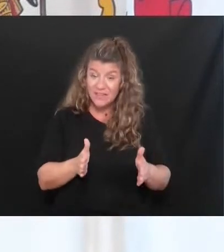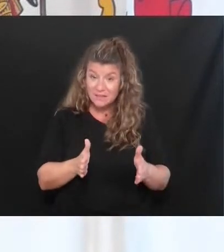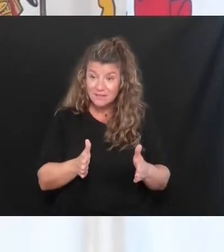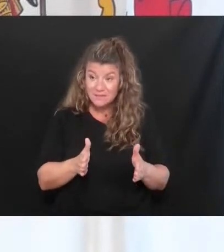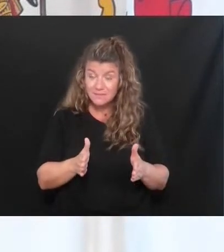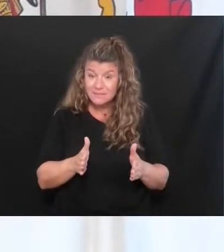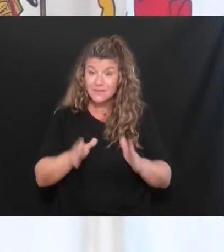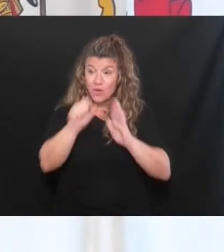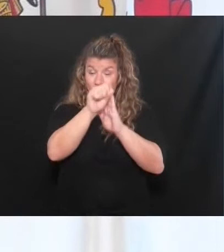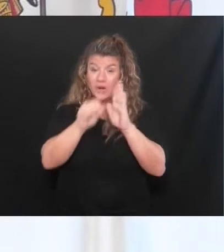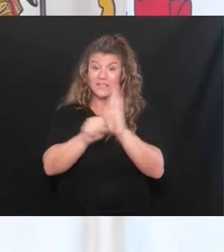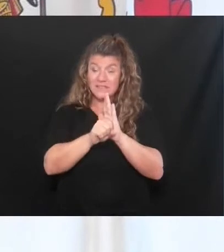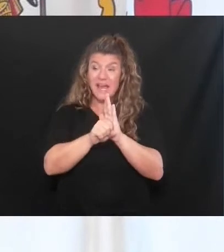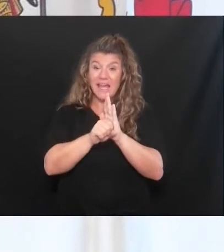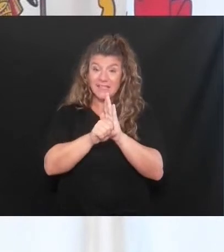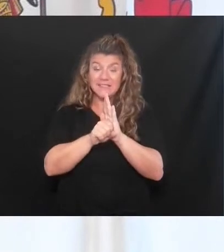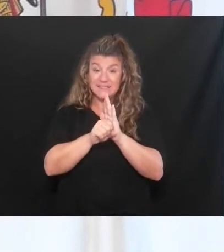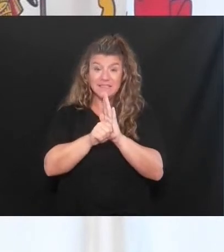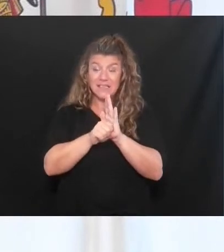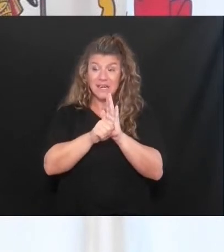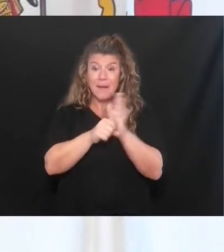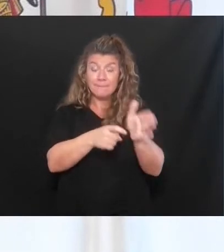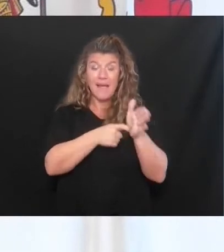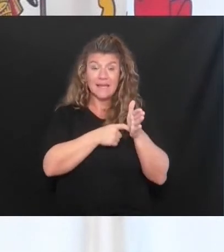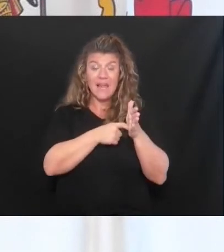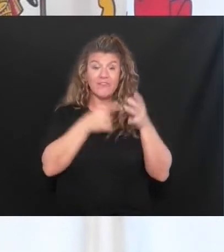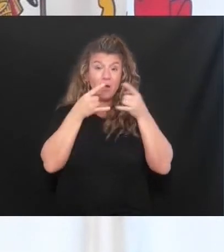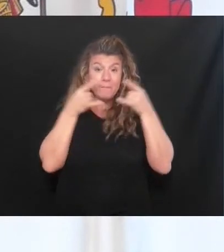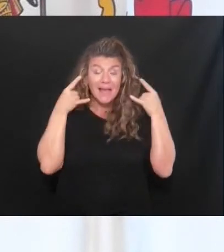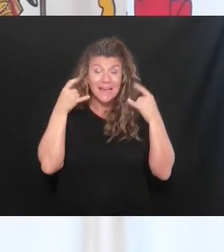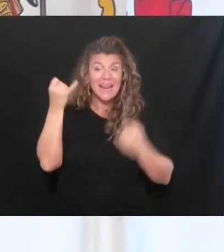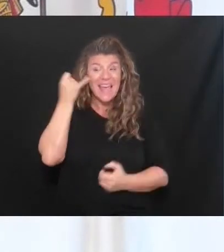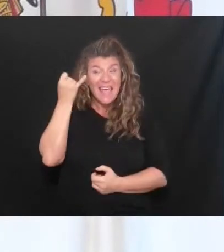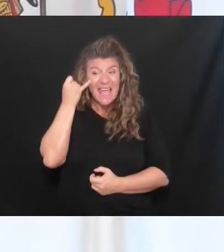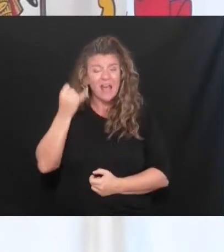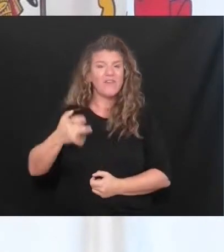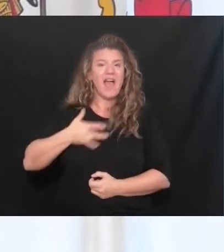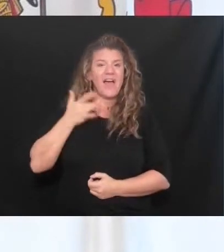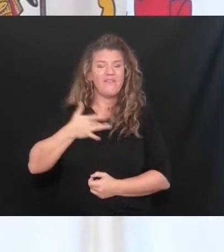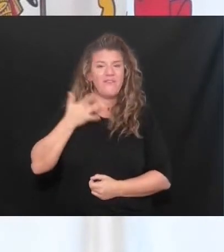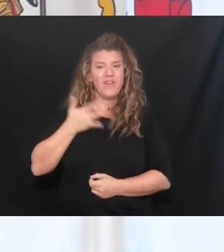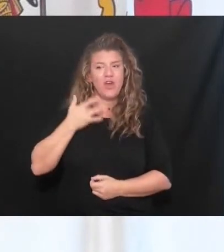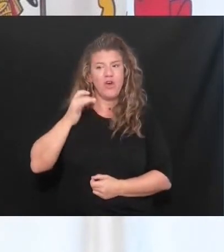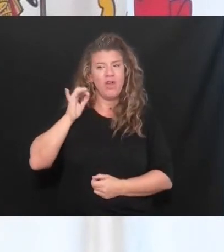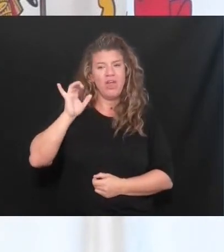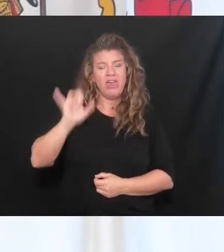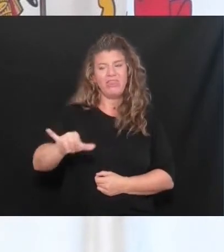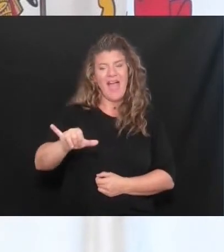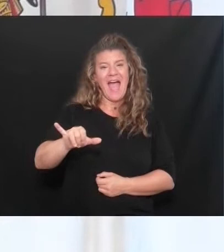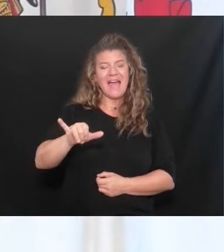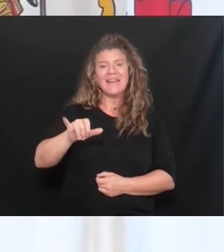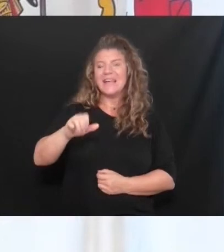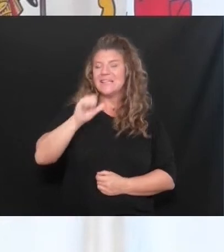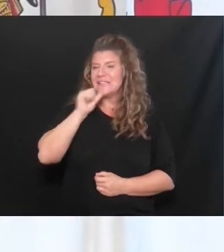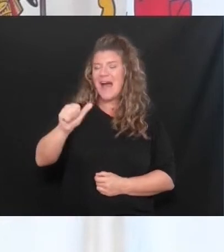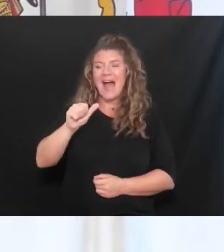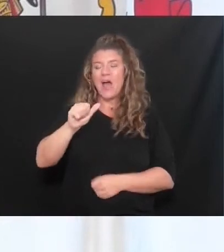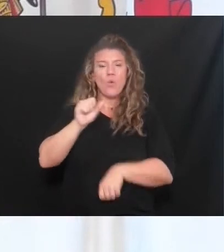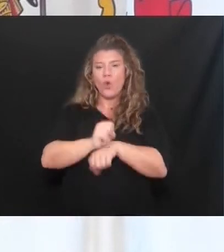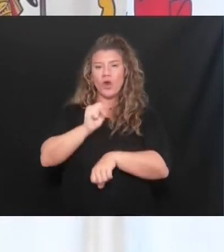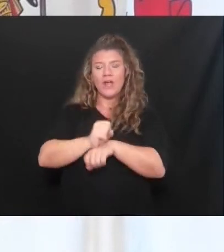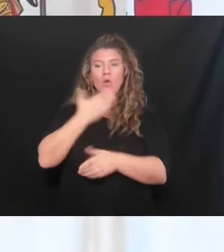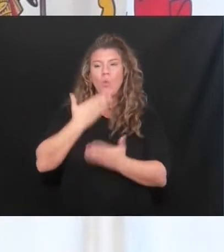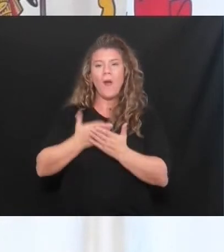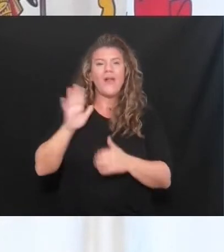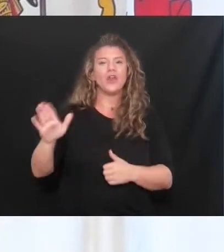a statewide basis as far as face coverings if I deem that it is not, that the local folks are not doing a